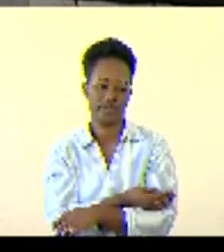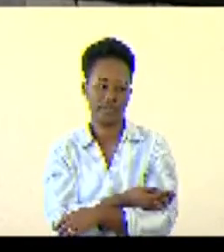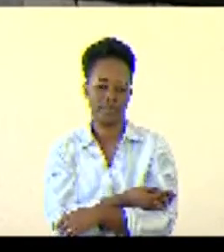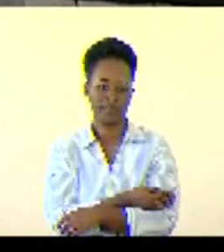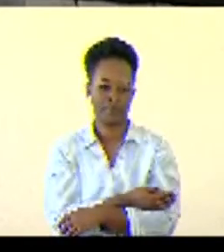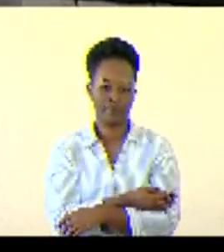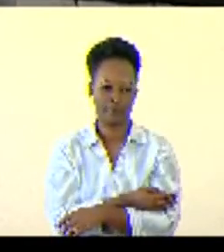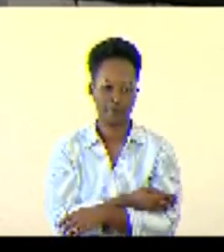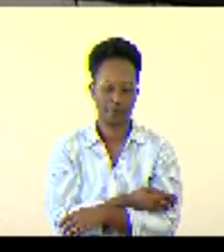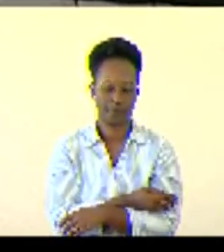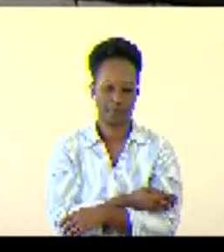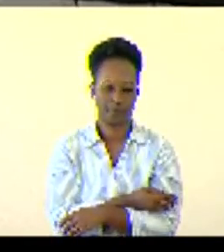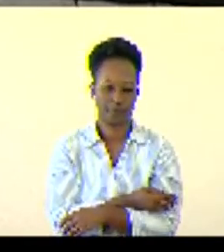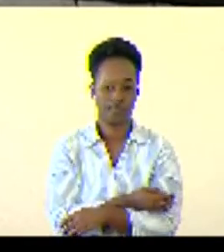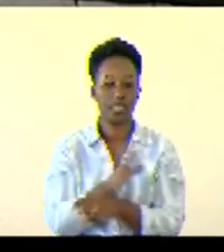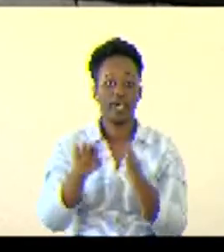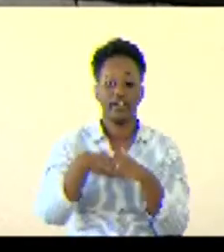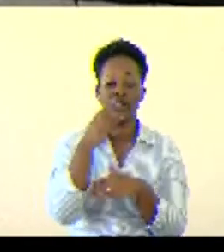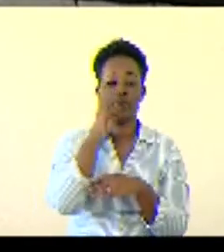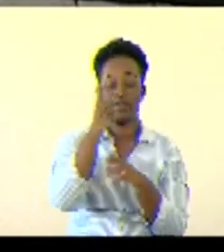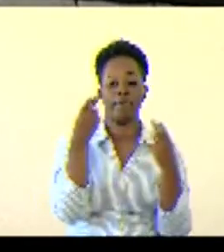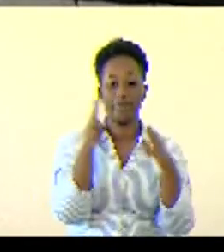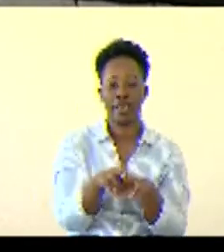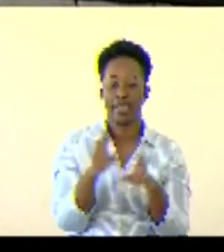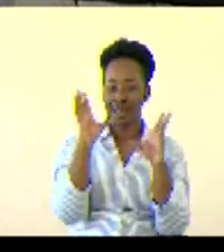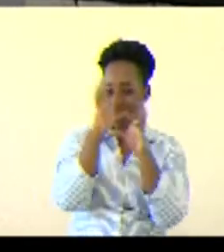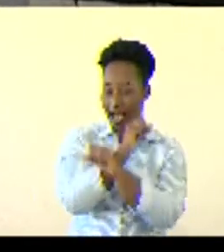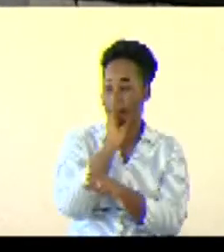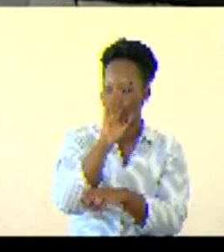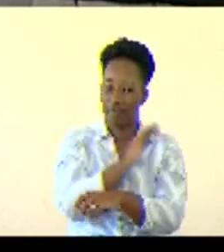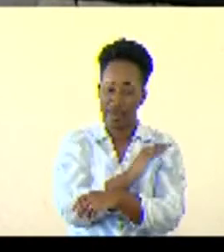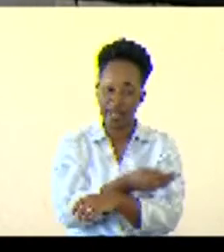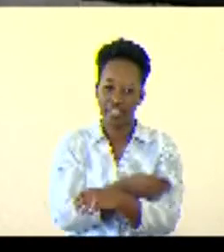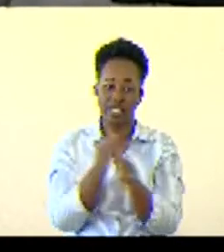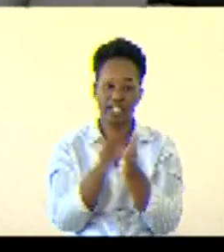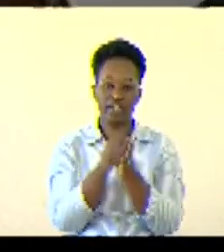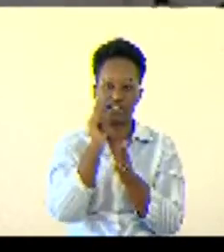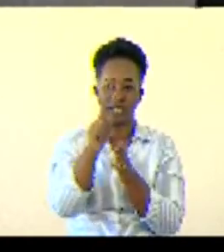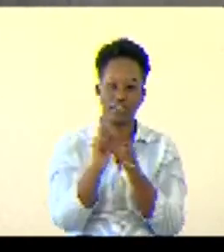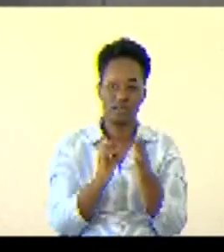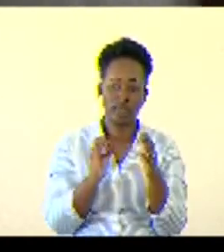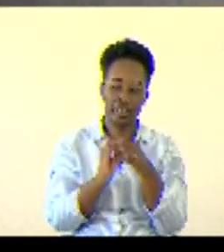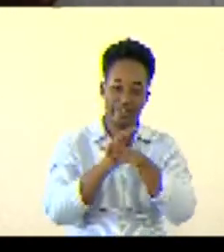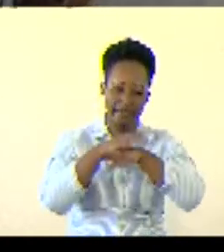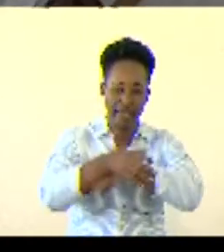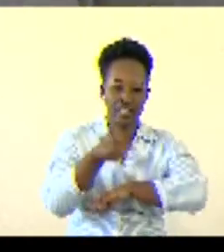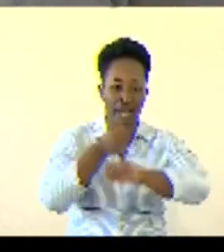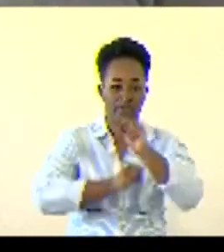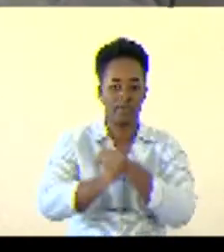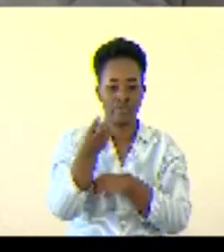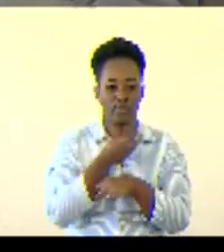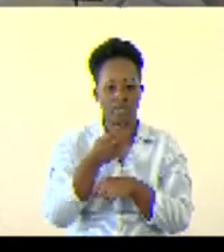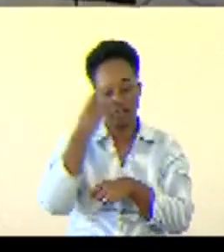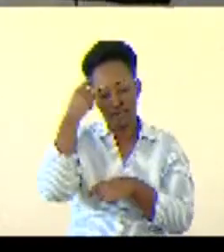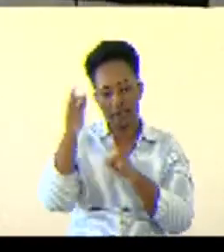respiration are affected. There will be a lack of energy, and this will prevent active transport from taking place. If